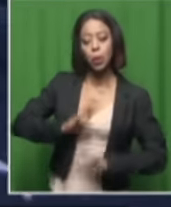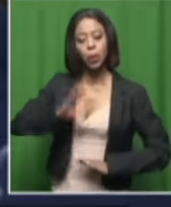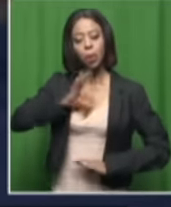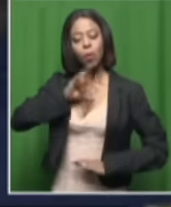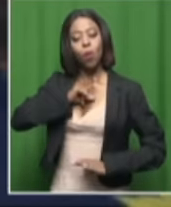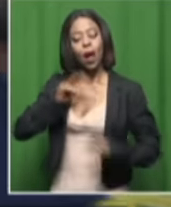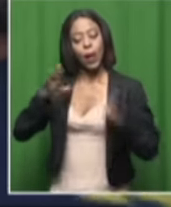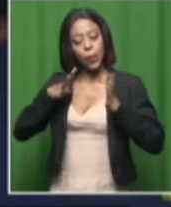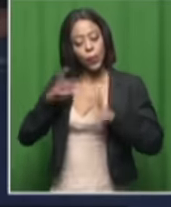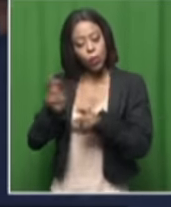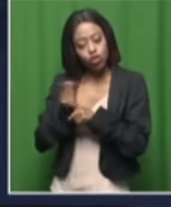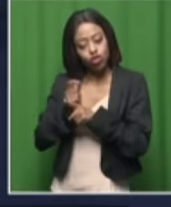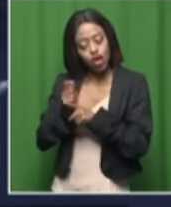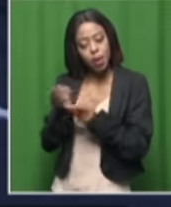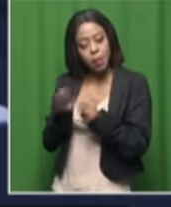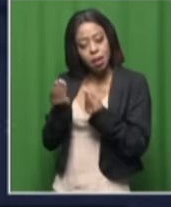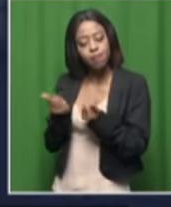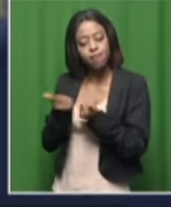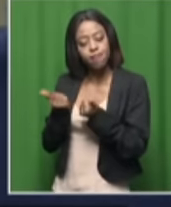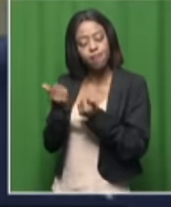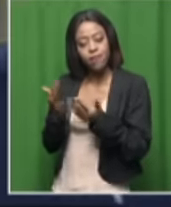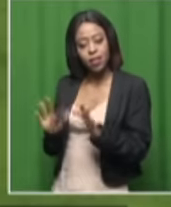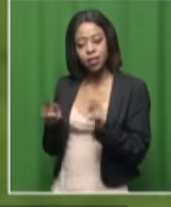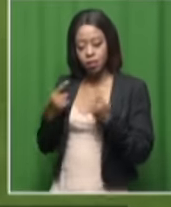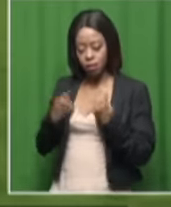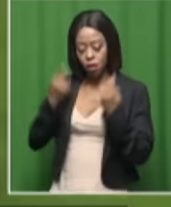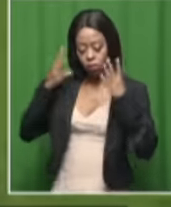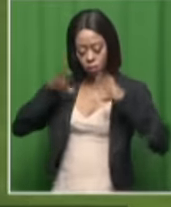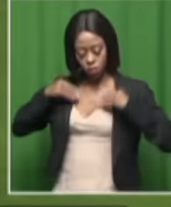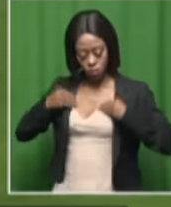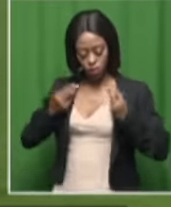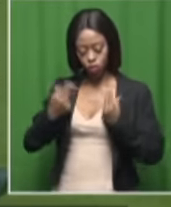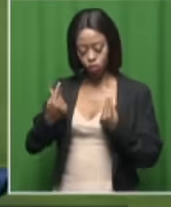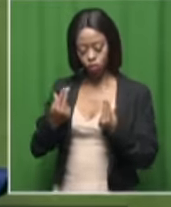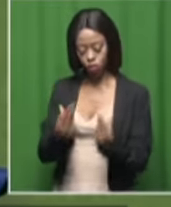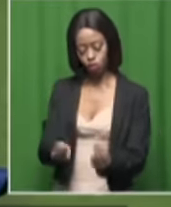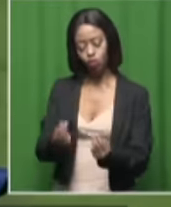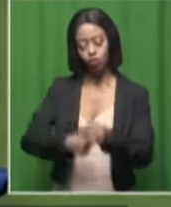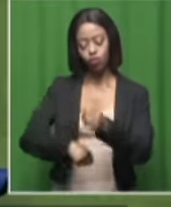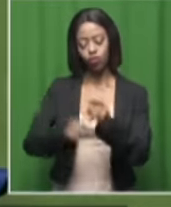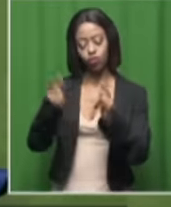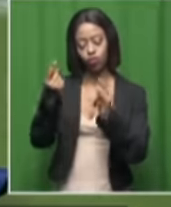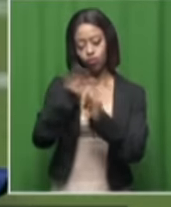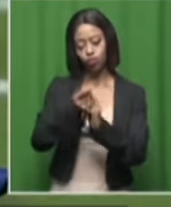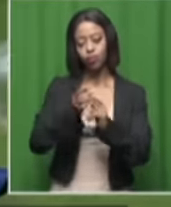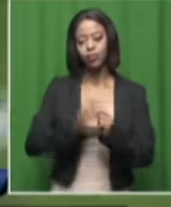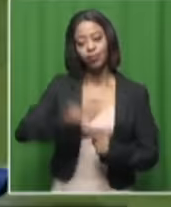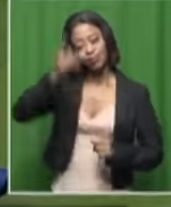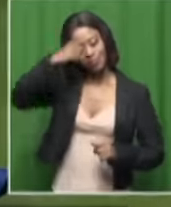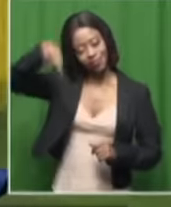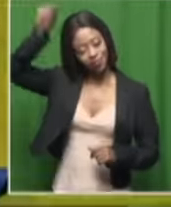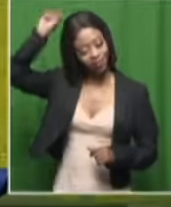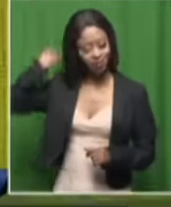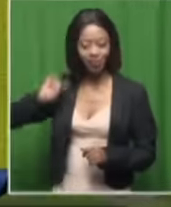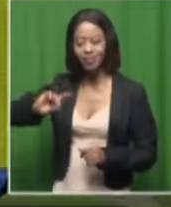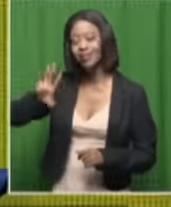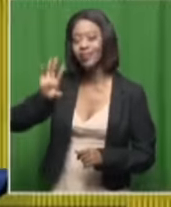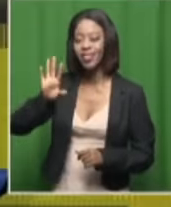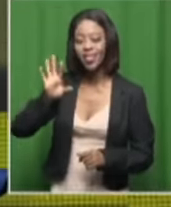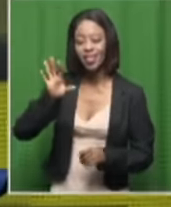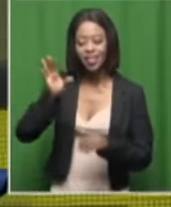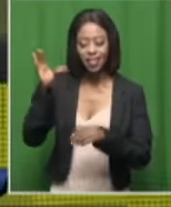done it in a week. So we just have to apply ourselves and do it on the game. Take off your captain hat for me for a second.